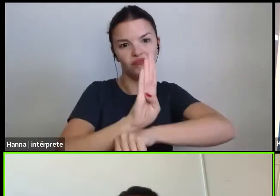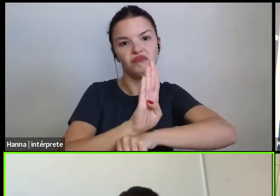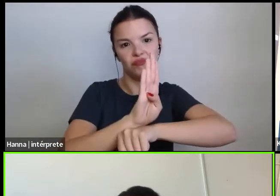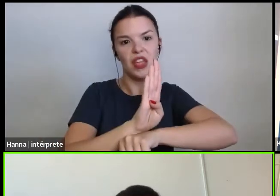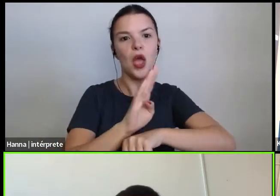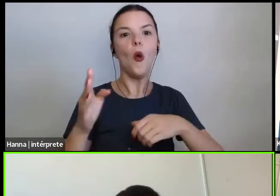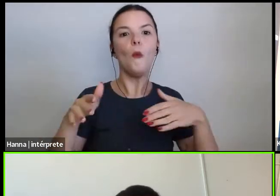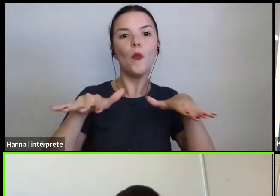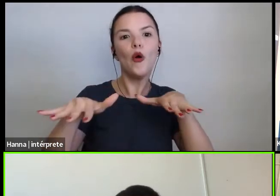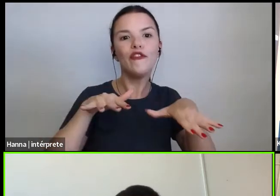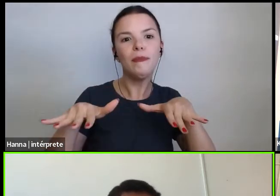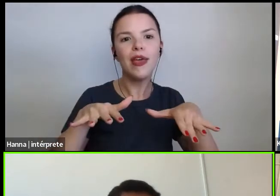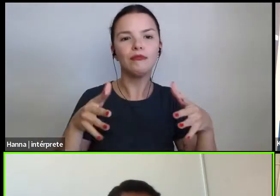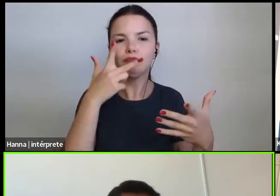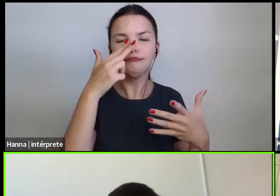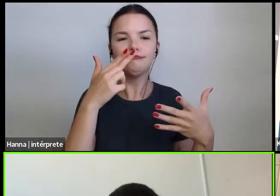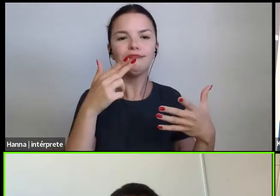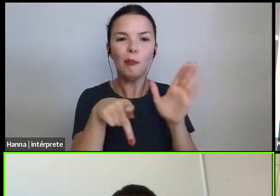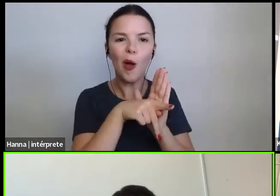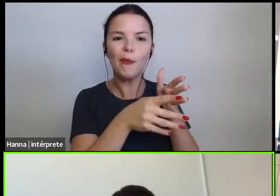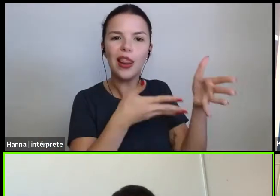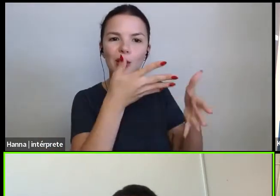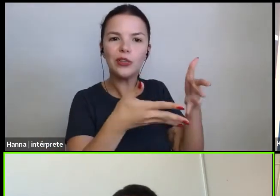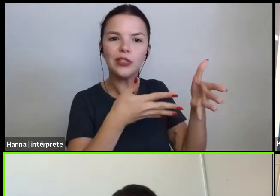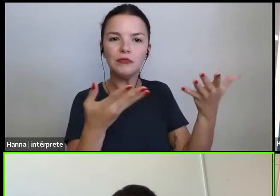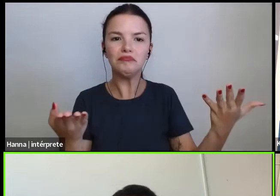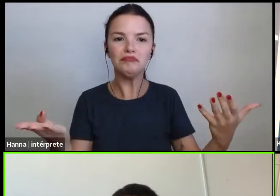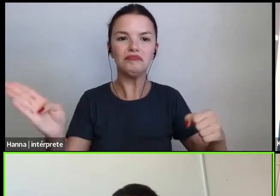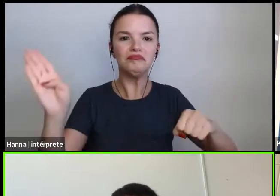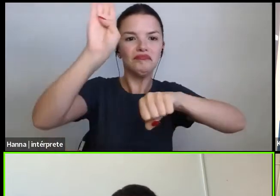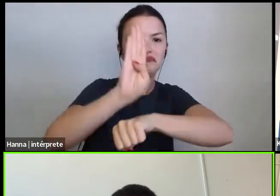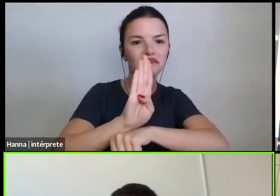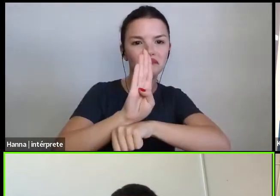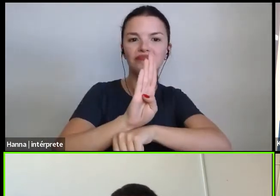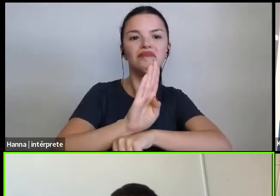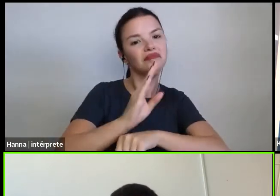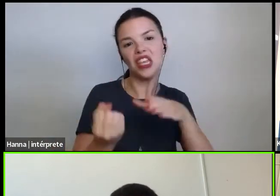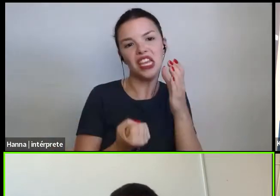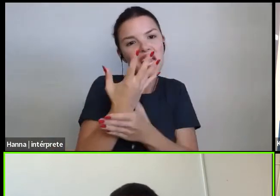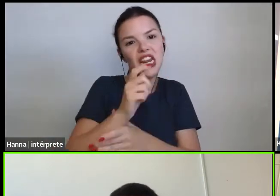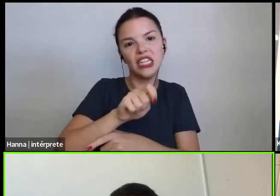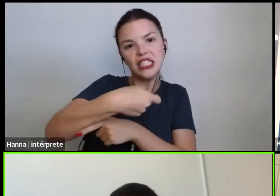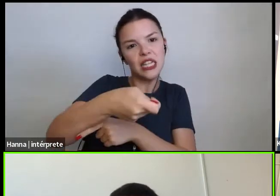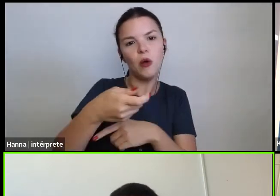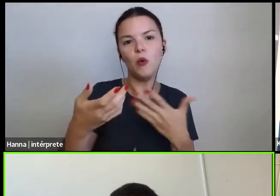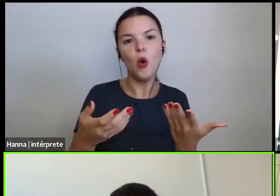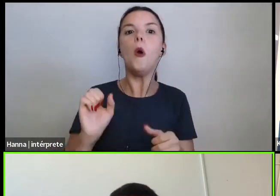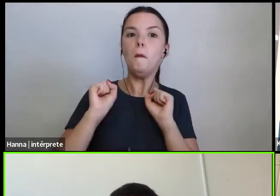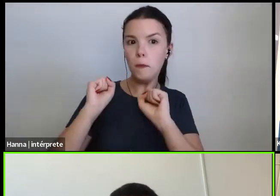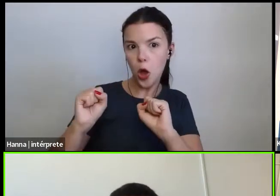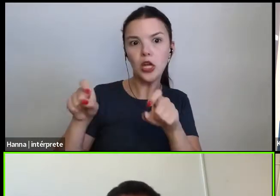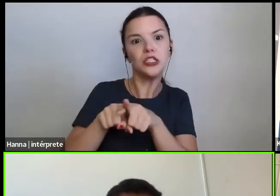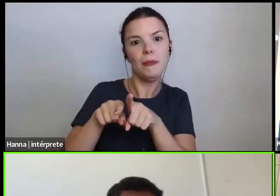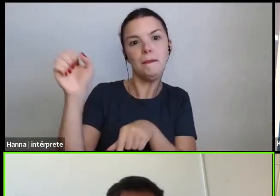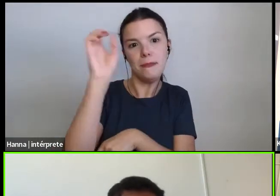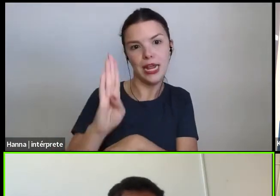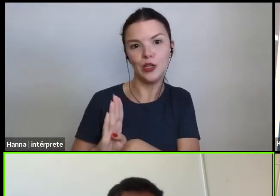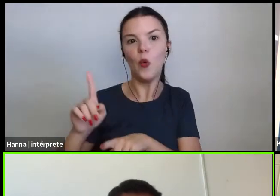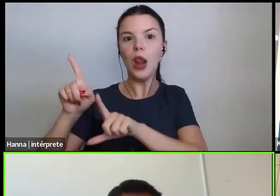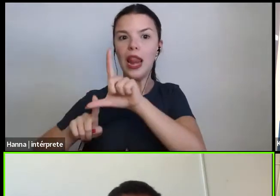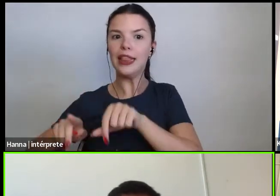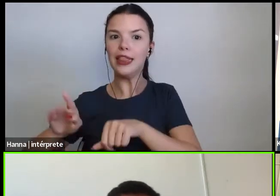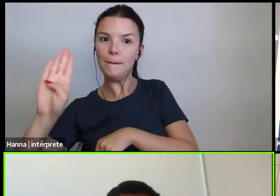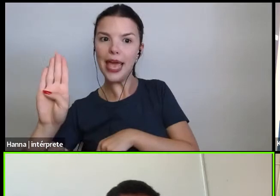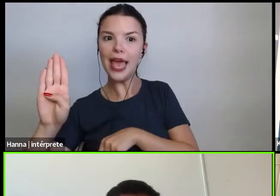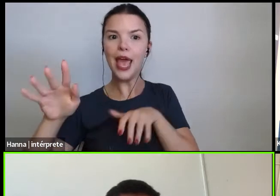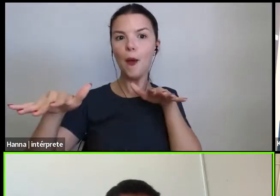movement, and then we created the sign for Brazil. But that goes back